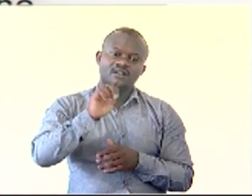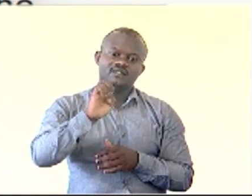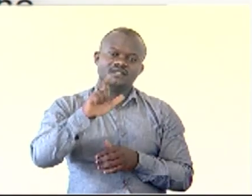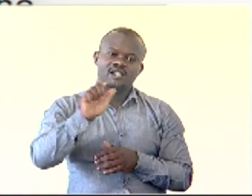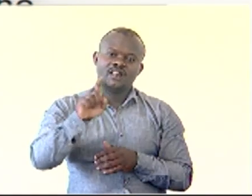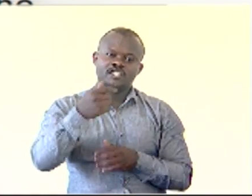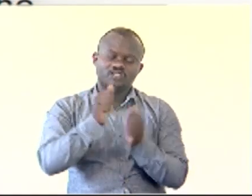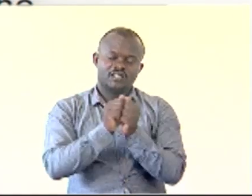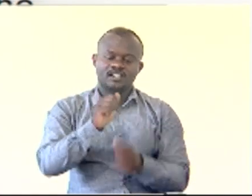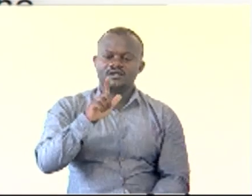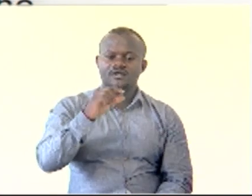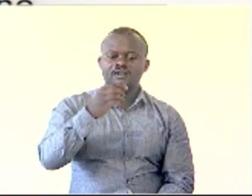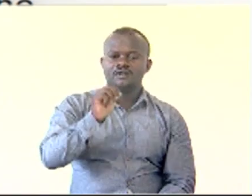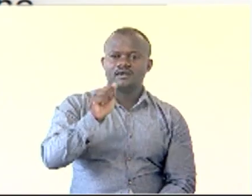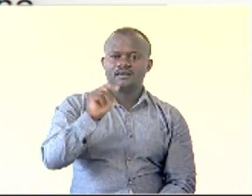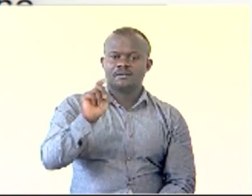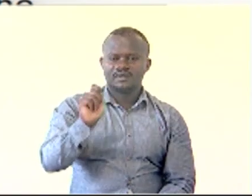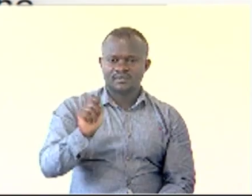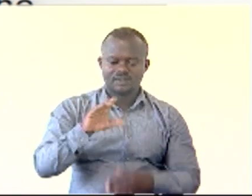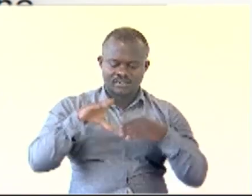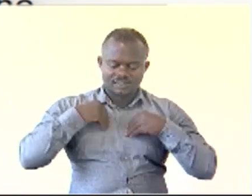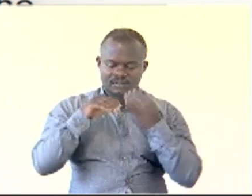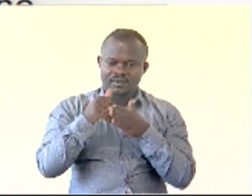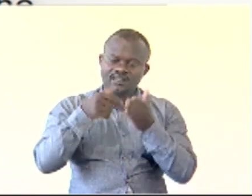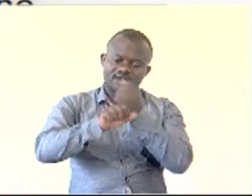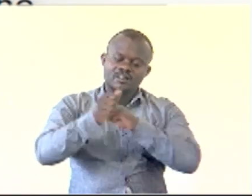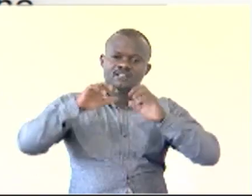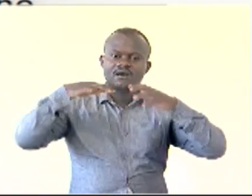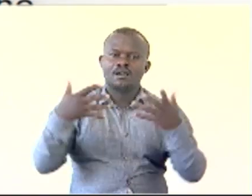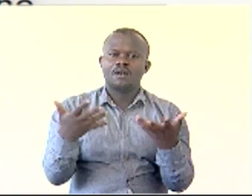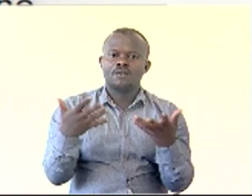ligament. Let's see their functions.